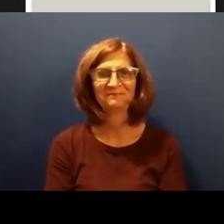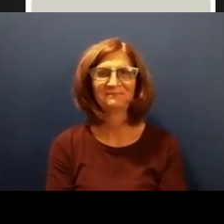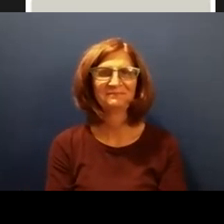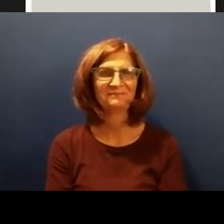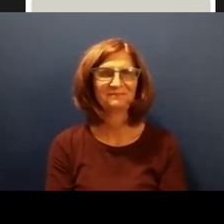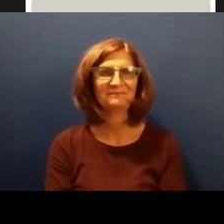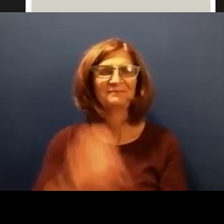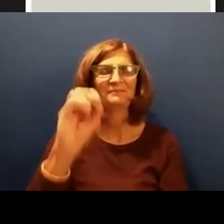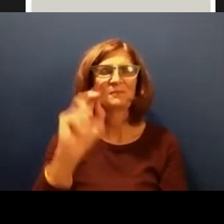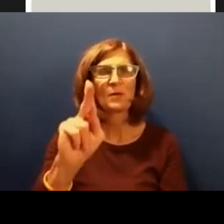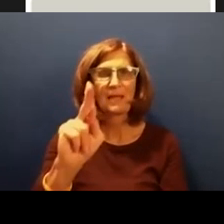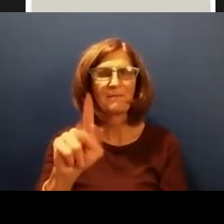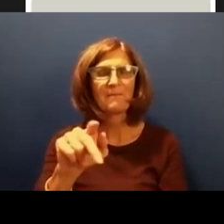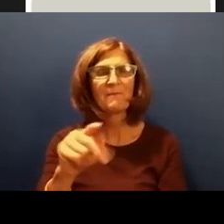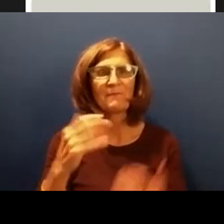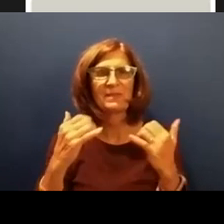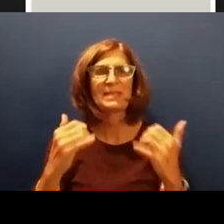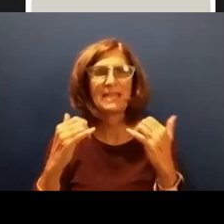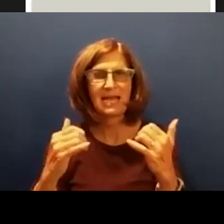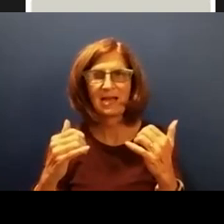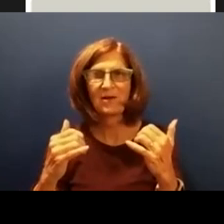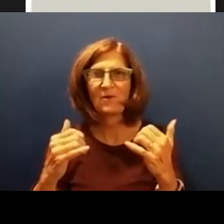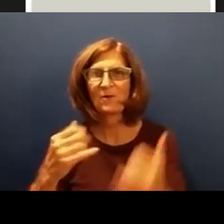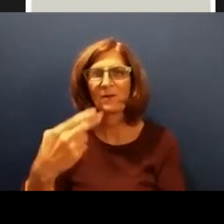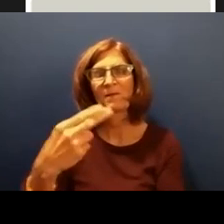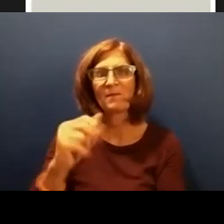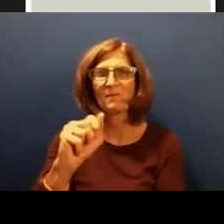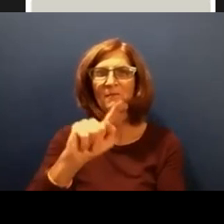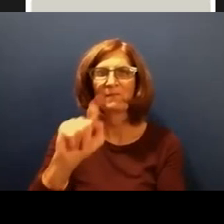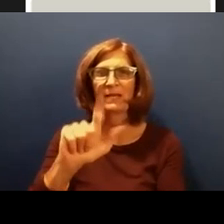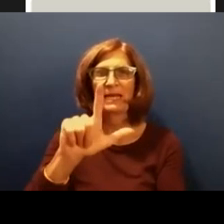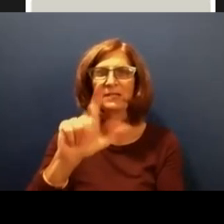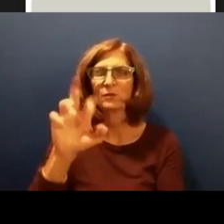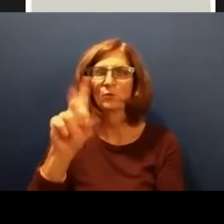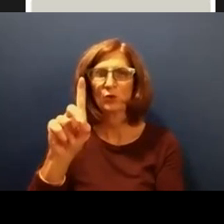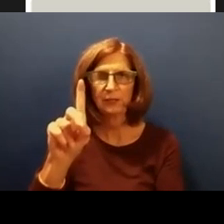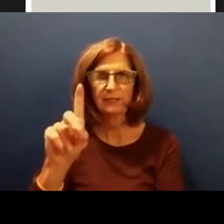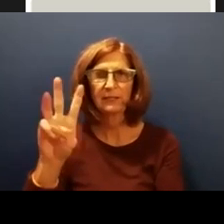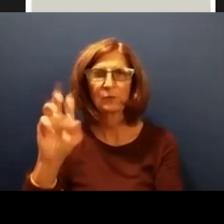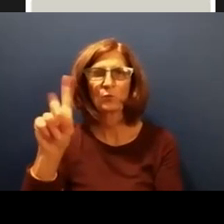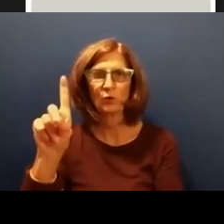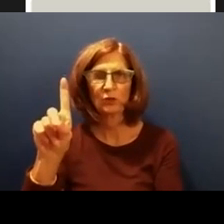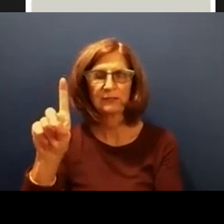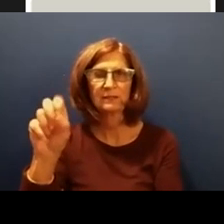All right, so then now we're on to Hazelwood and Woods Village.